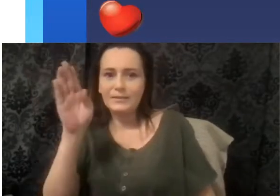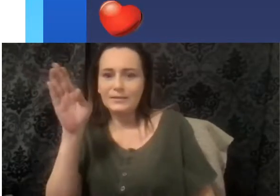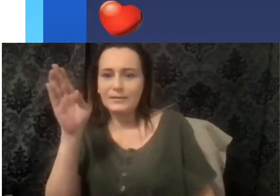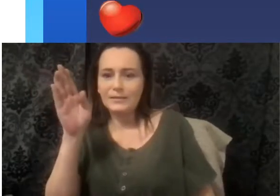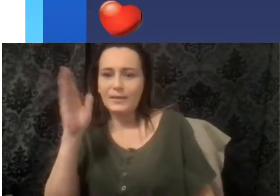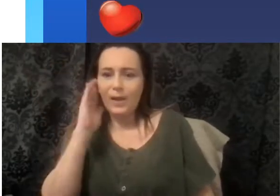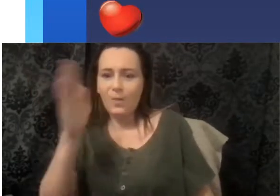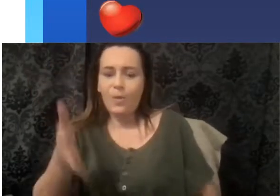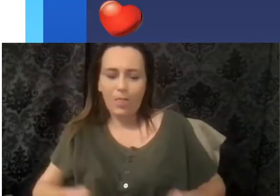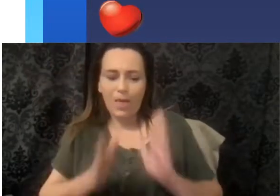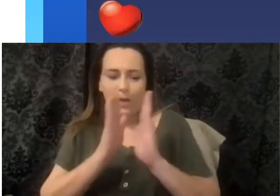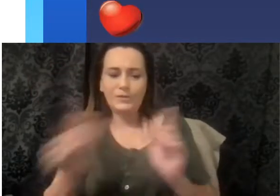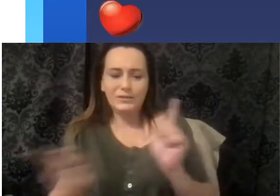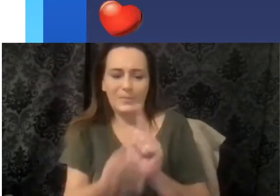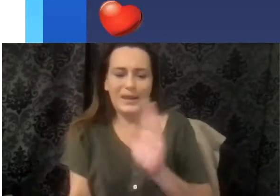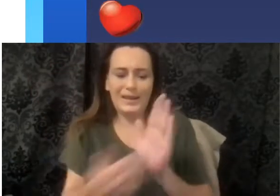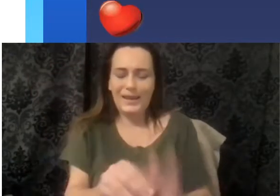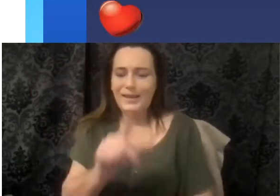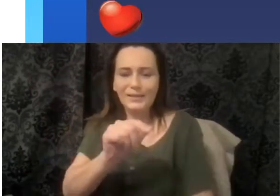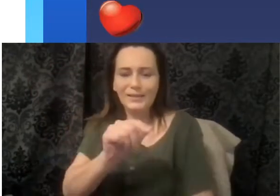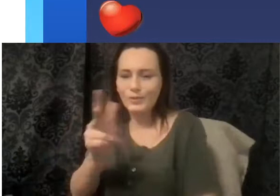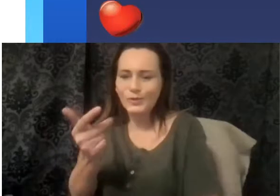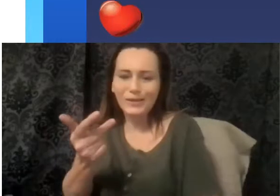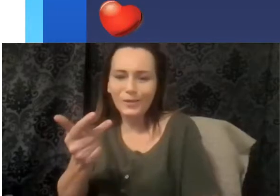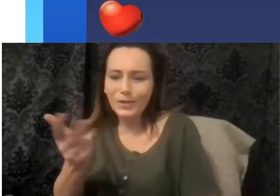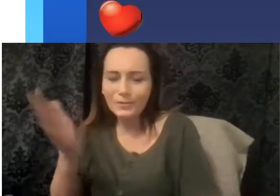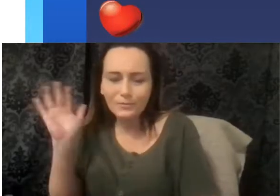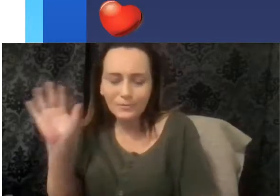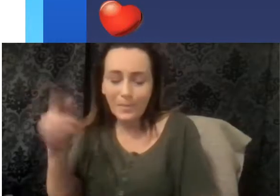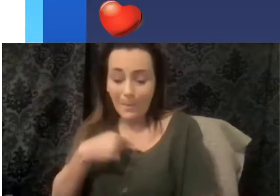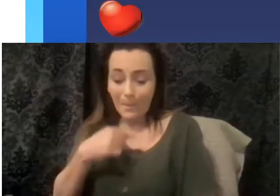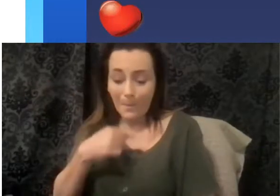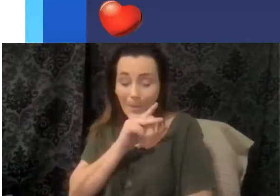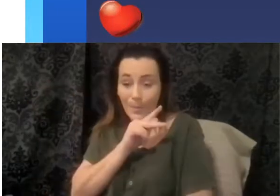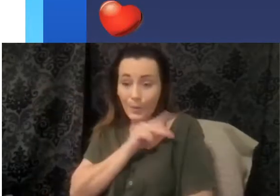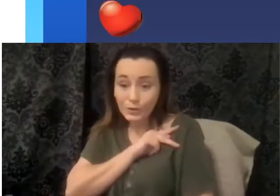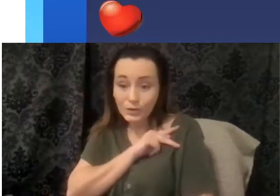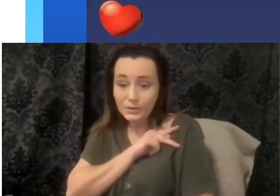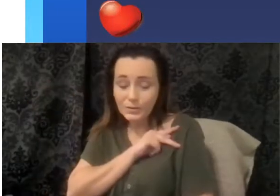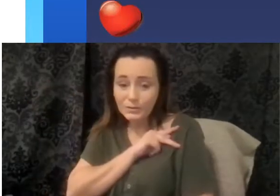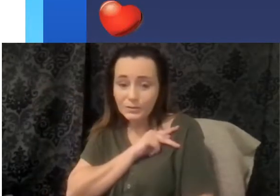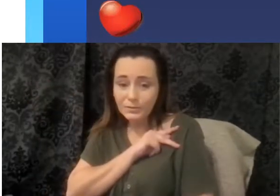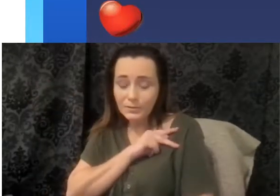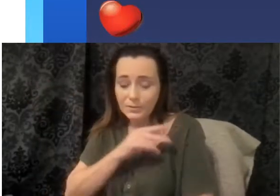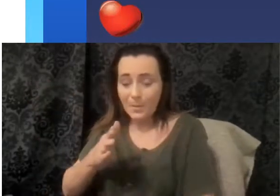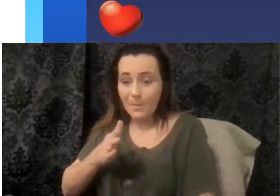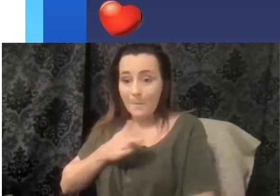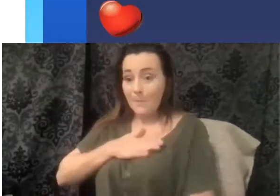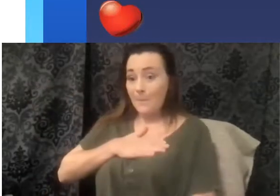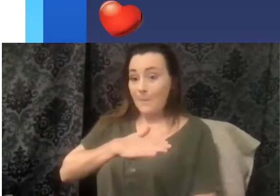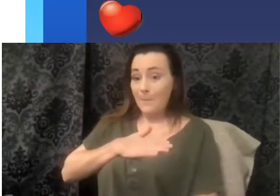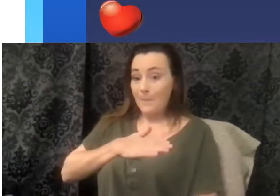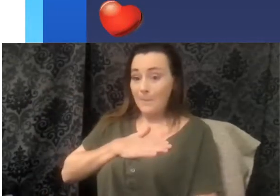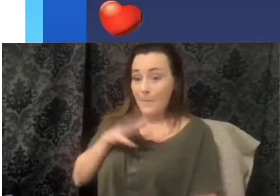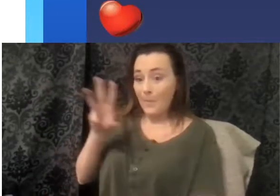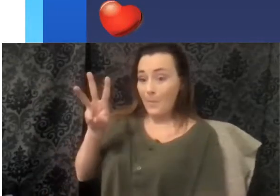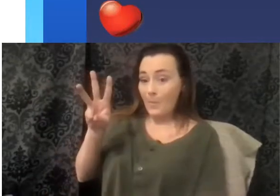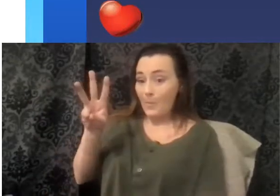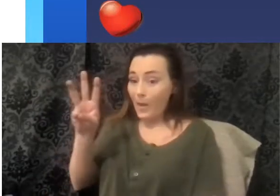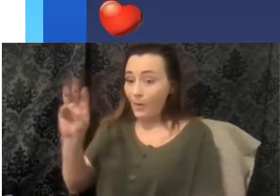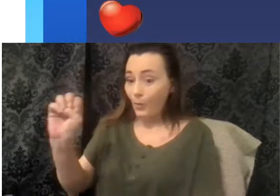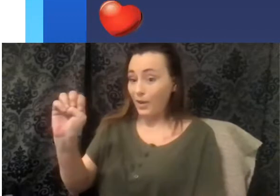again in 2023. Because me personally, my we would have thought